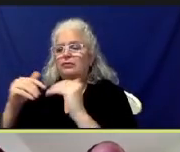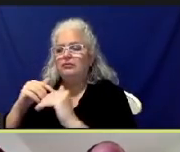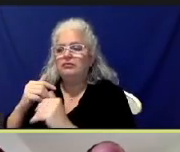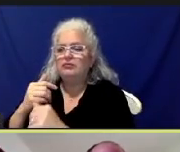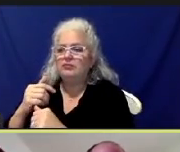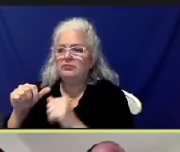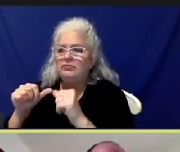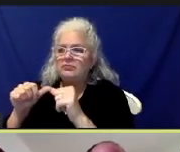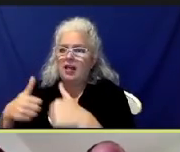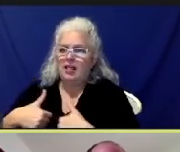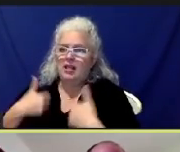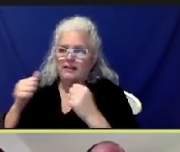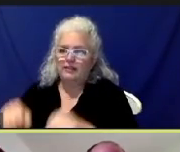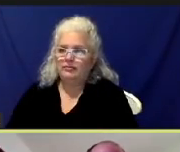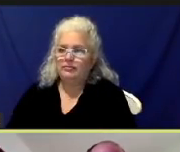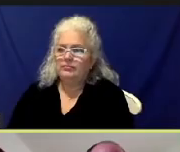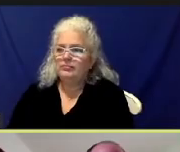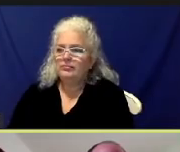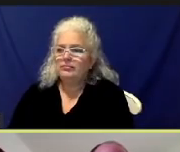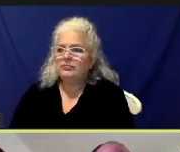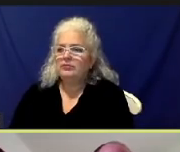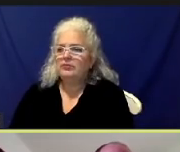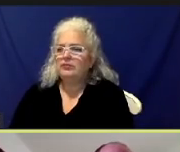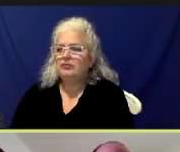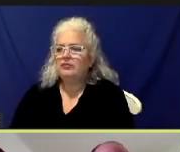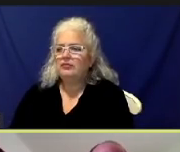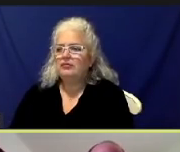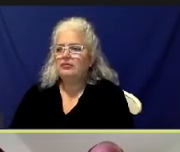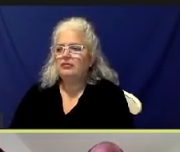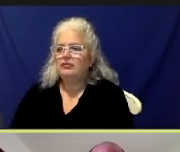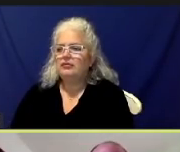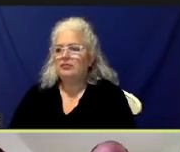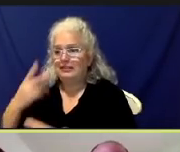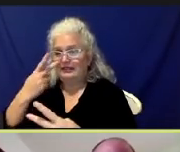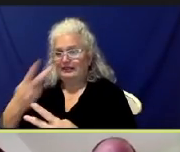seemed pretty striking to us. And so, we feel pretty confident about